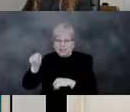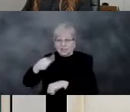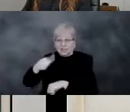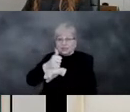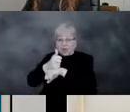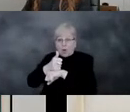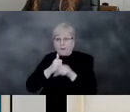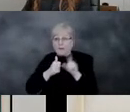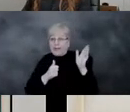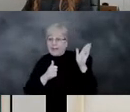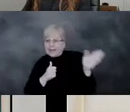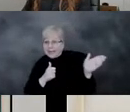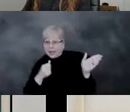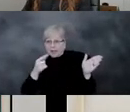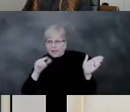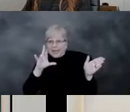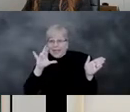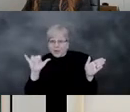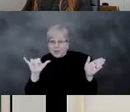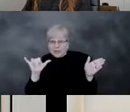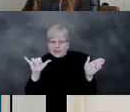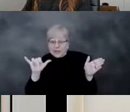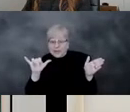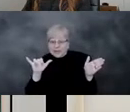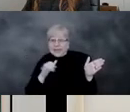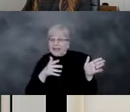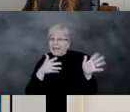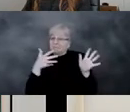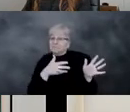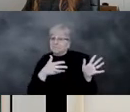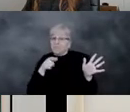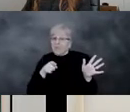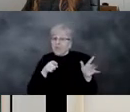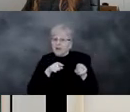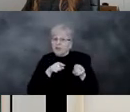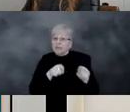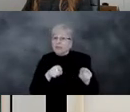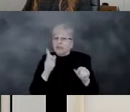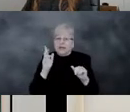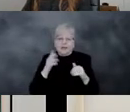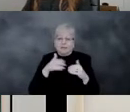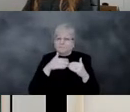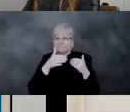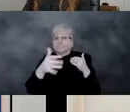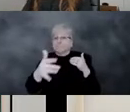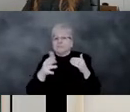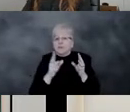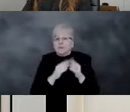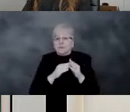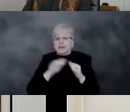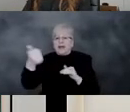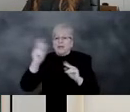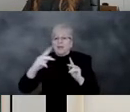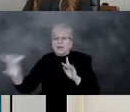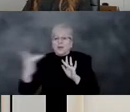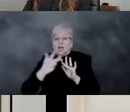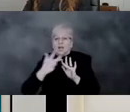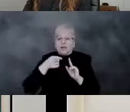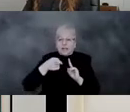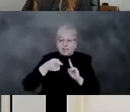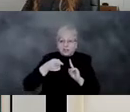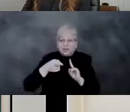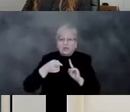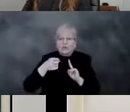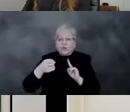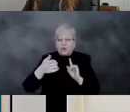is available throughout the meeting, and others can contact you, you can contact others, and